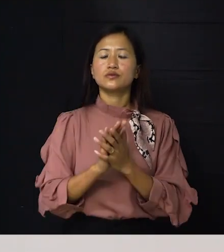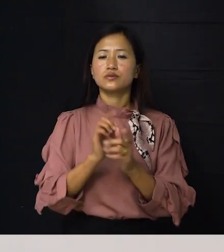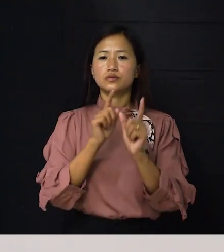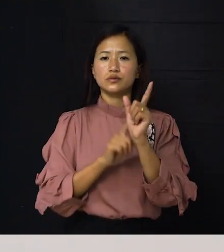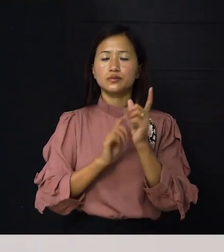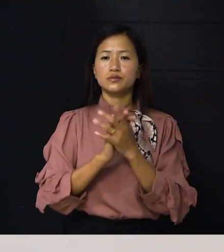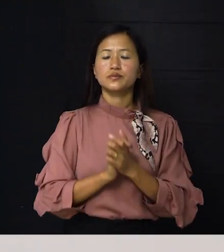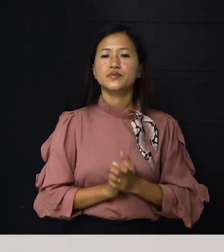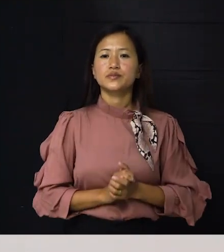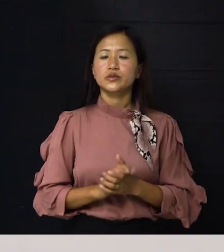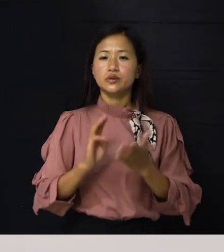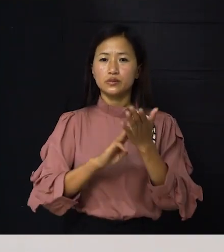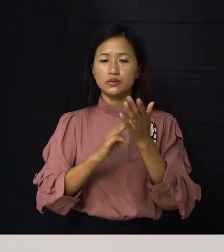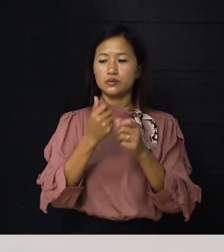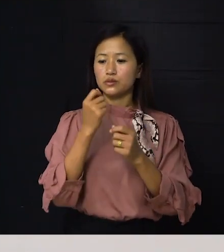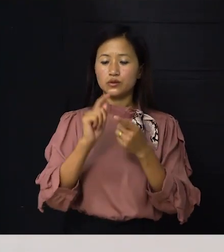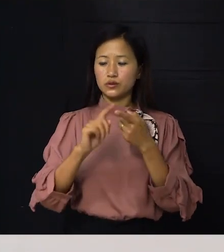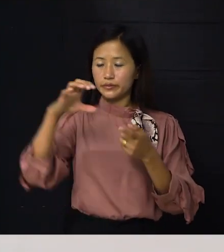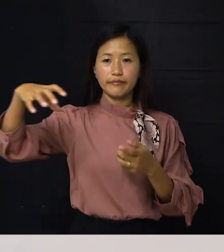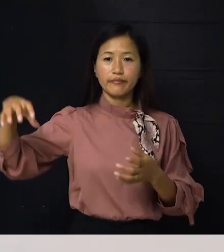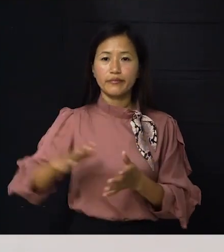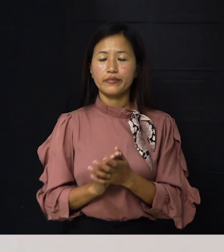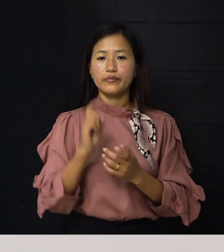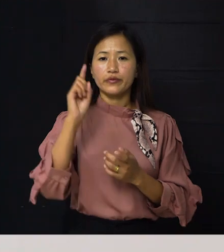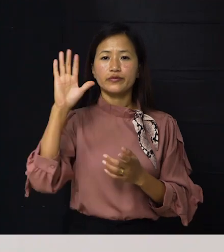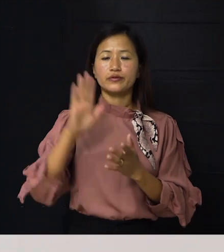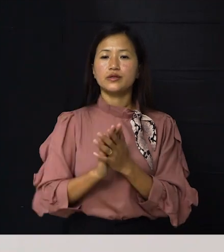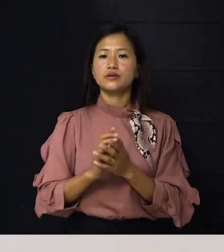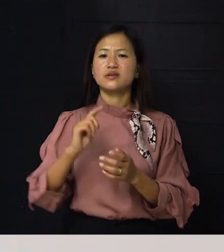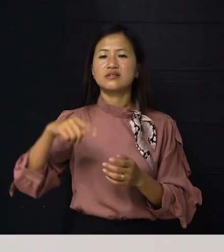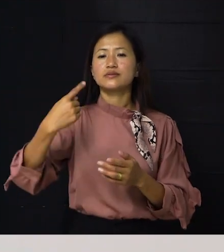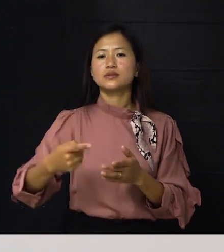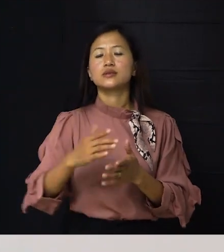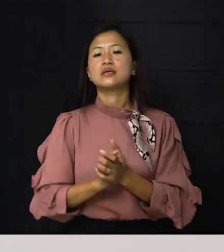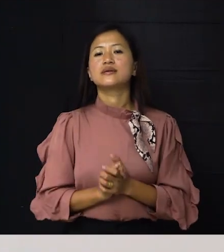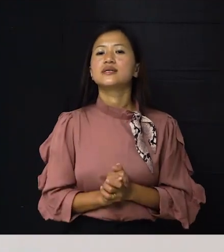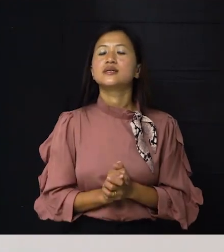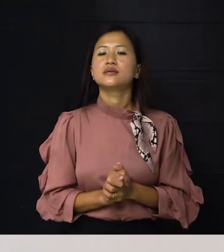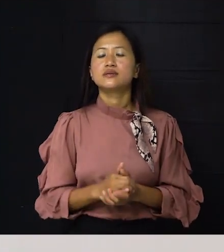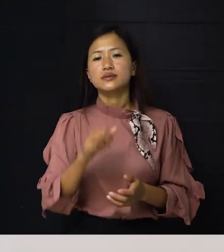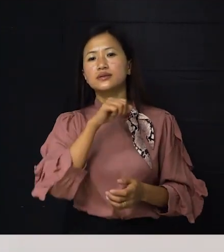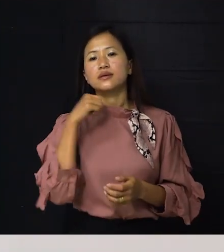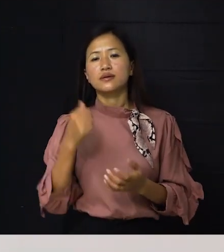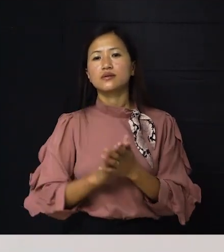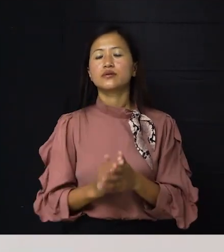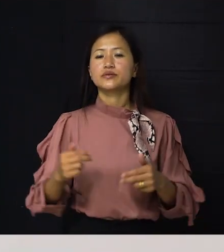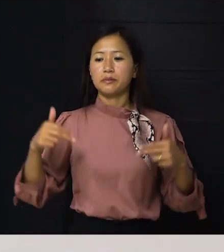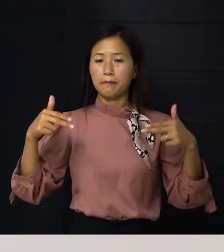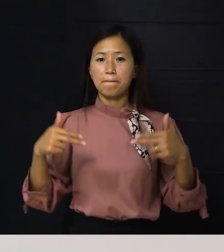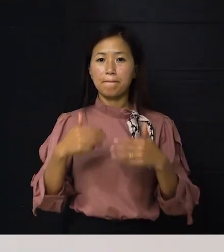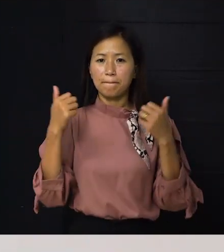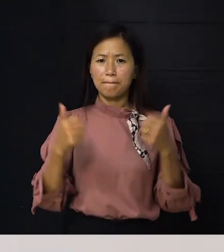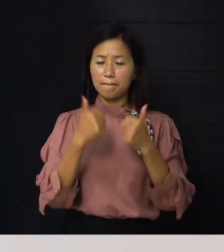control of the Mughal Empire, it was only 5 years. And after the 5 years, he died in one of the battle,